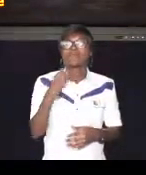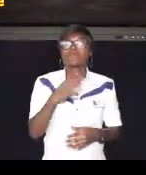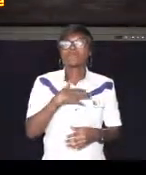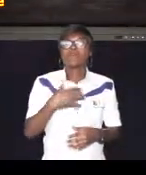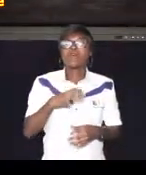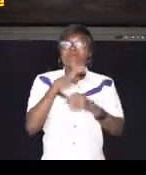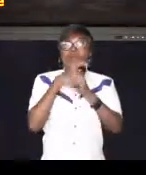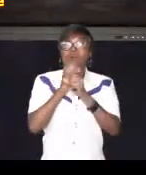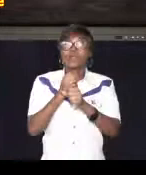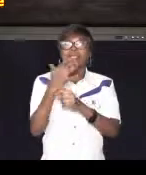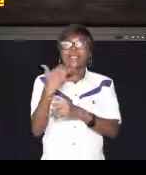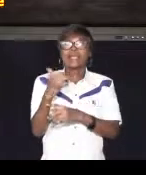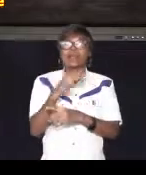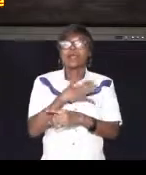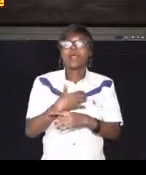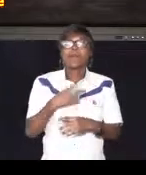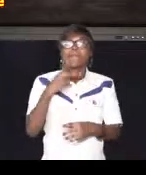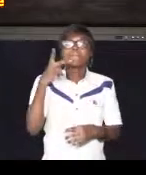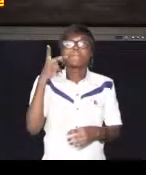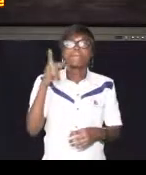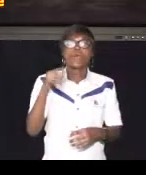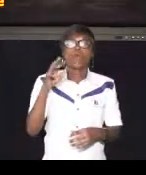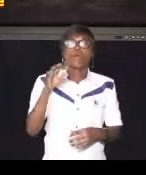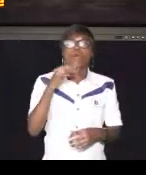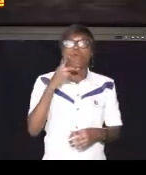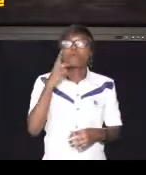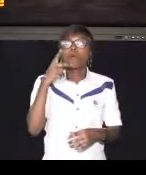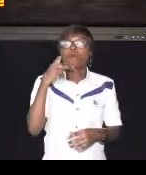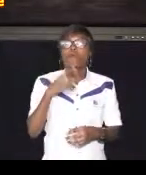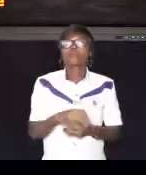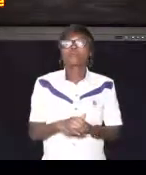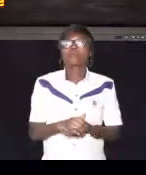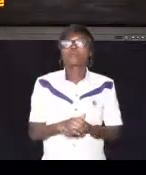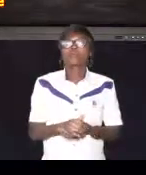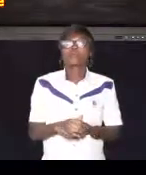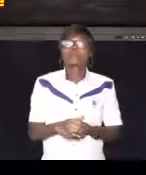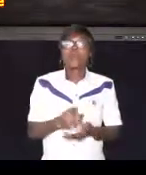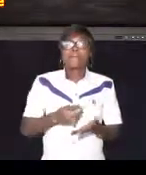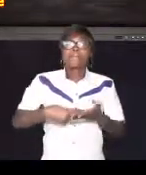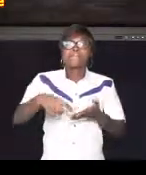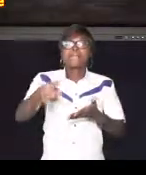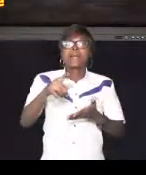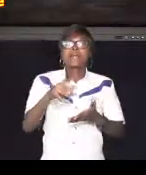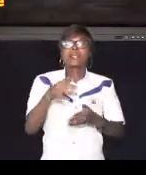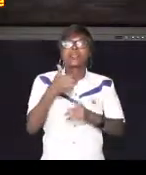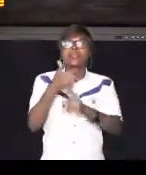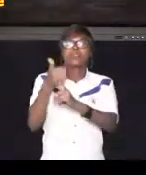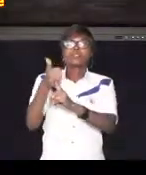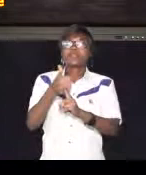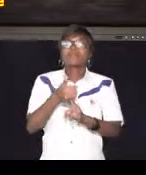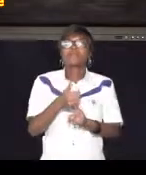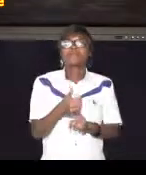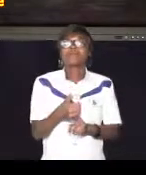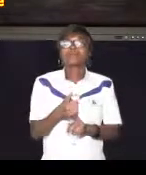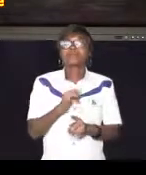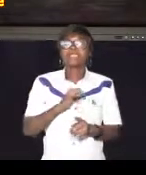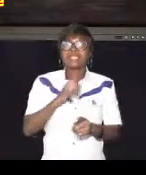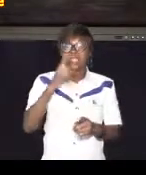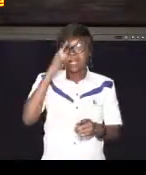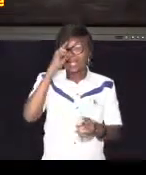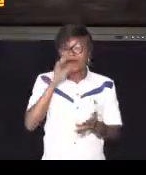Blue and orange, yellow and purple, just one of them. Now, mark and score yourself. I